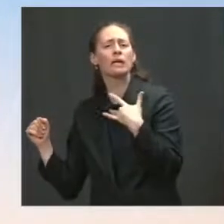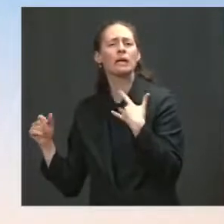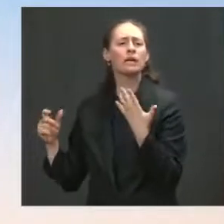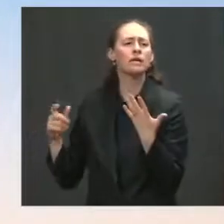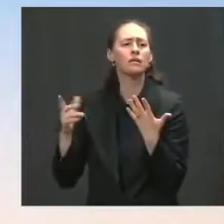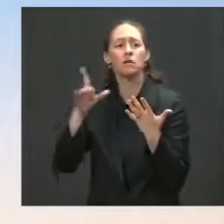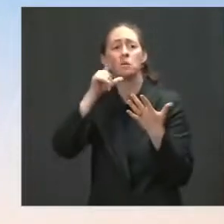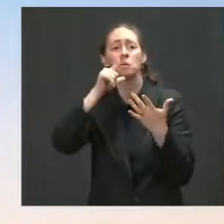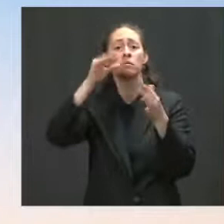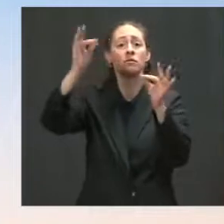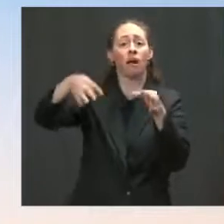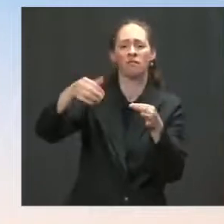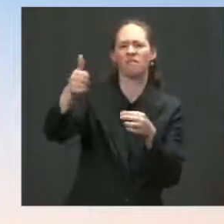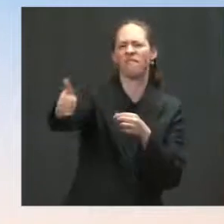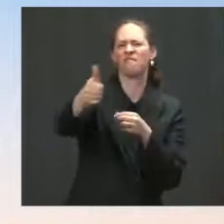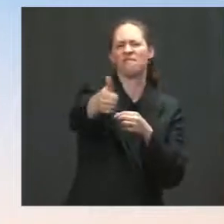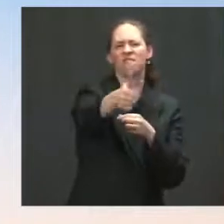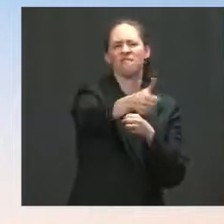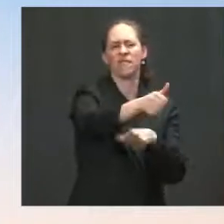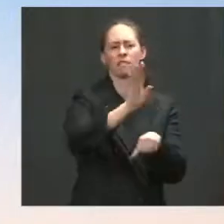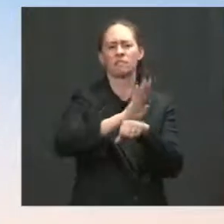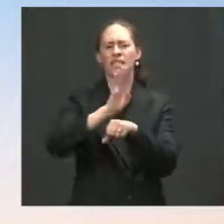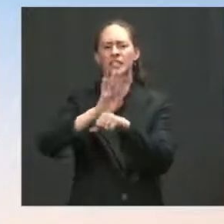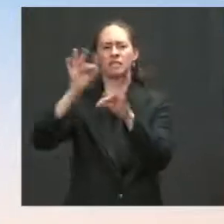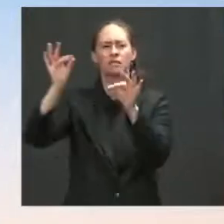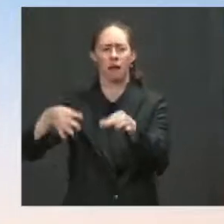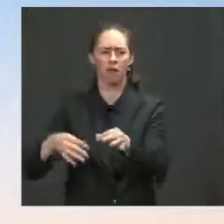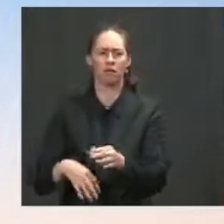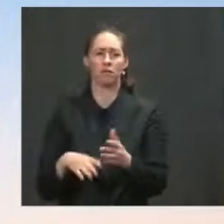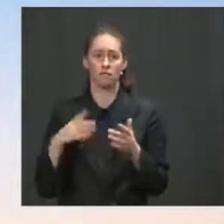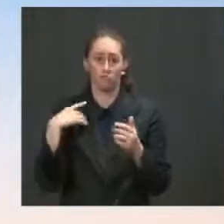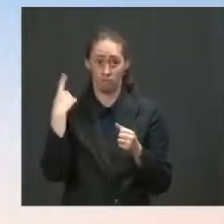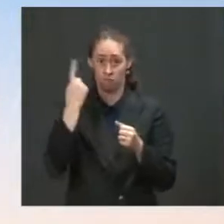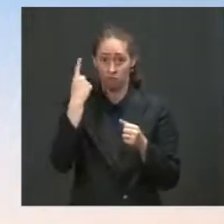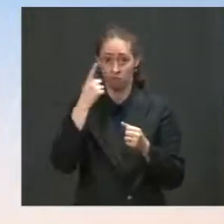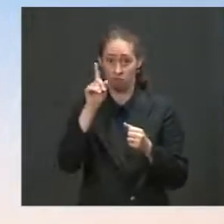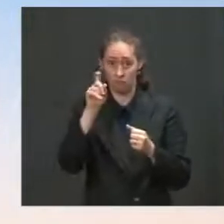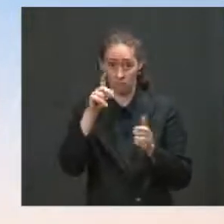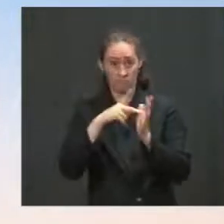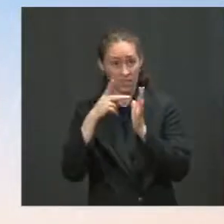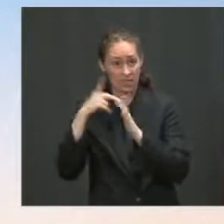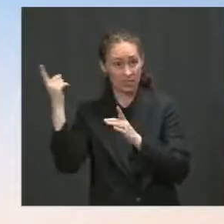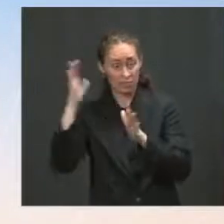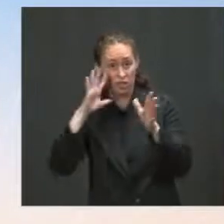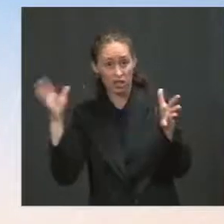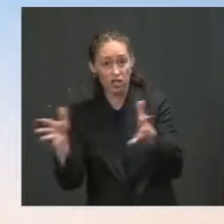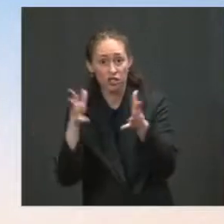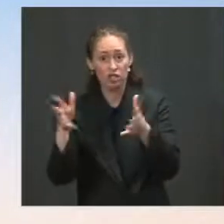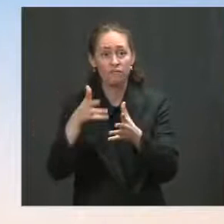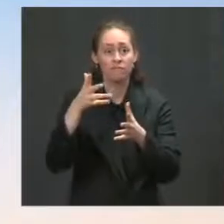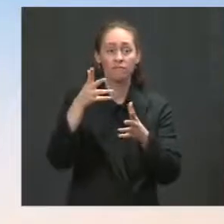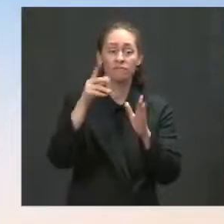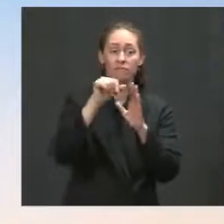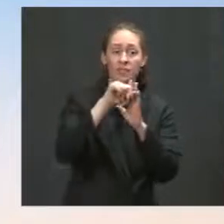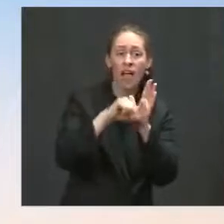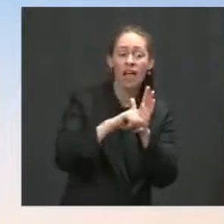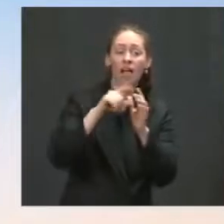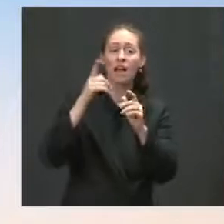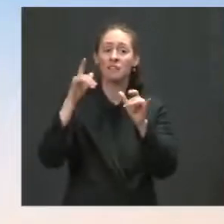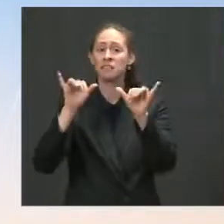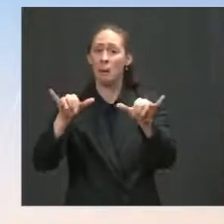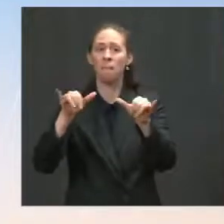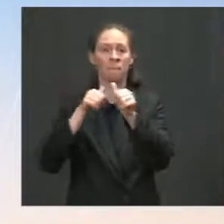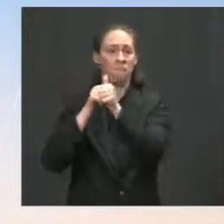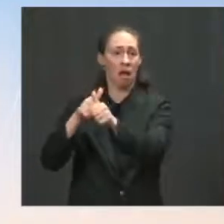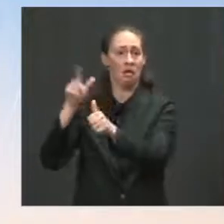hoping you could clarify, does the president, would he urge, cities and states to follow New York City's lead, or does he feel that it's more